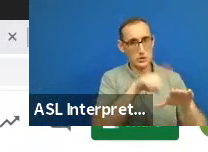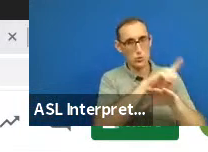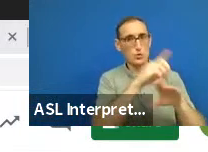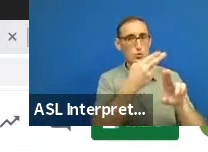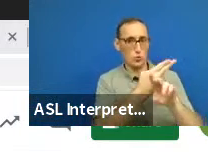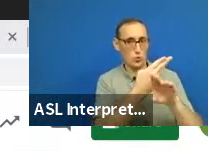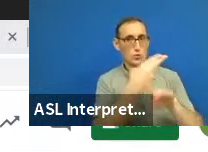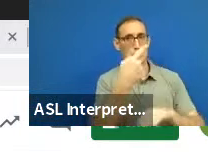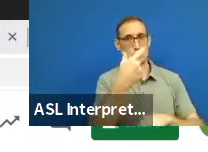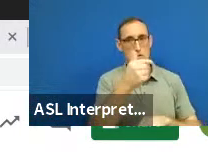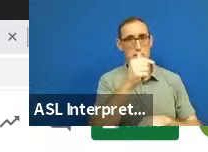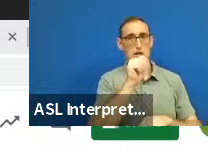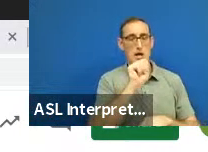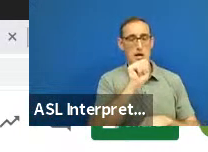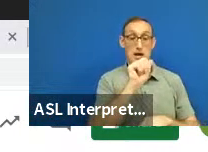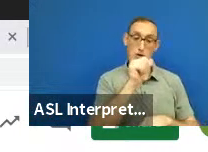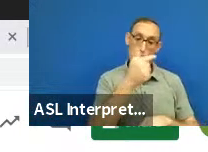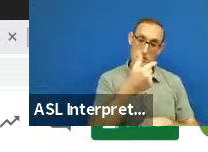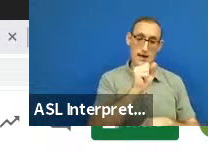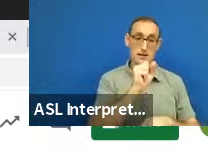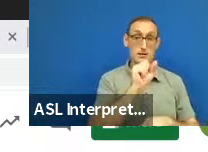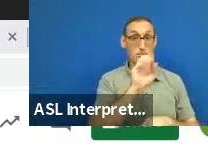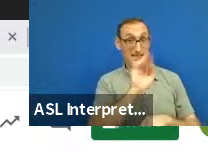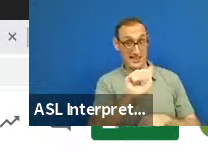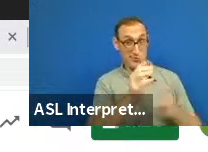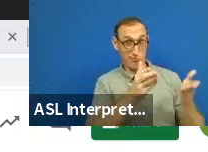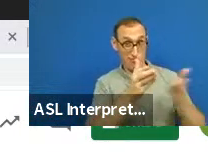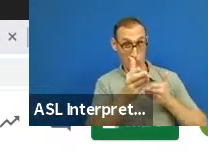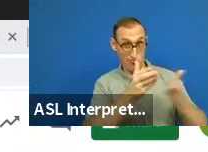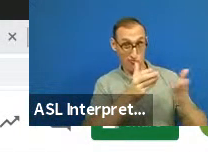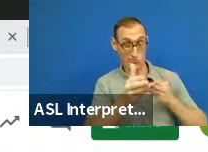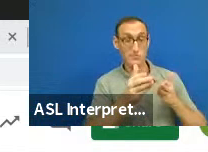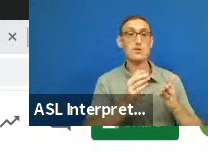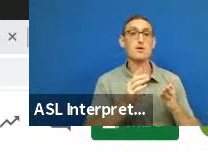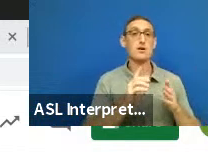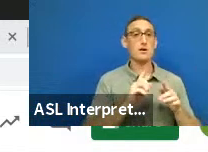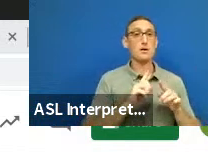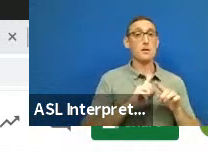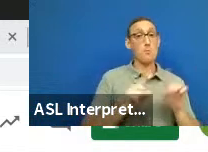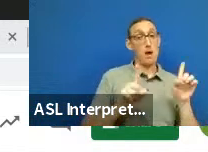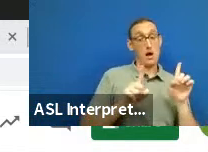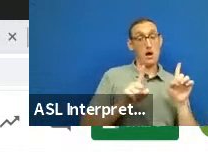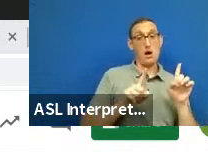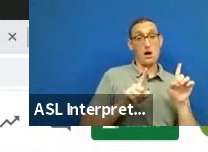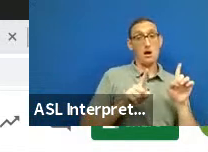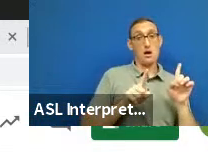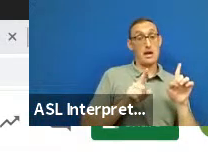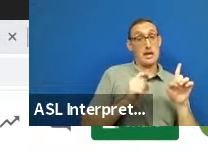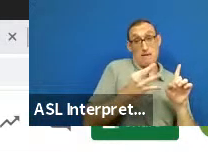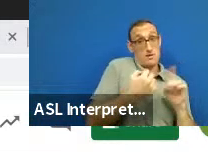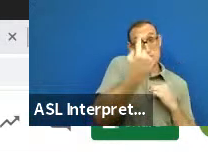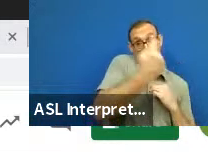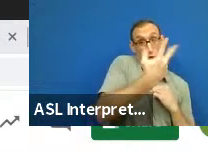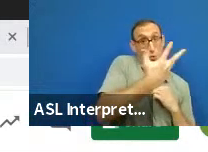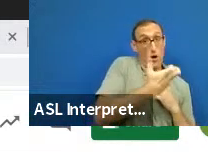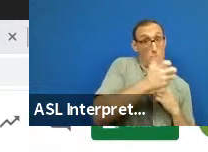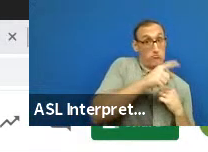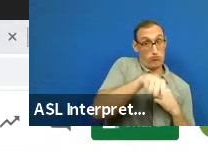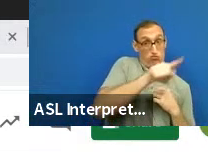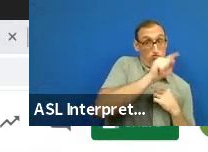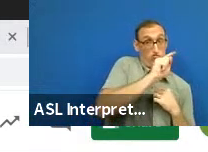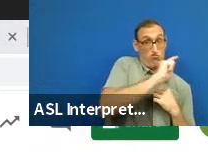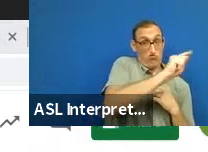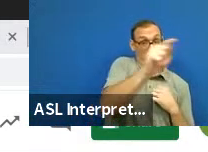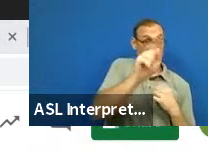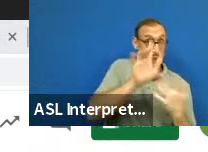services, but it could, I guess to you all's point, if someone wants to reach out to a couple of other